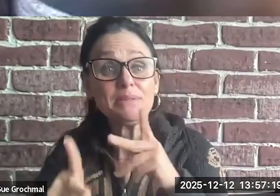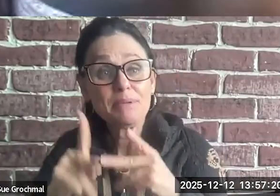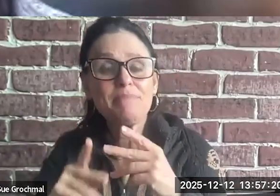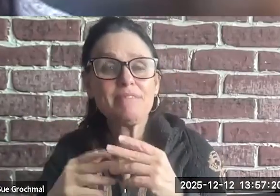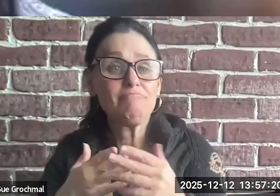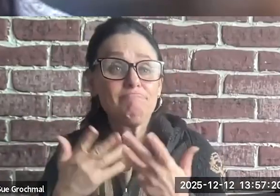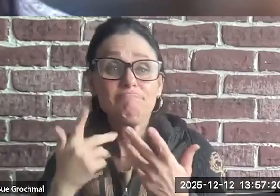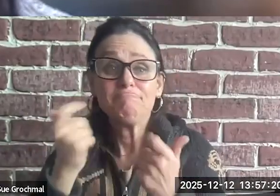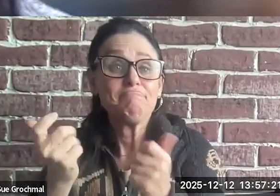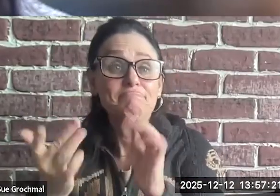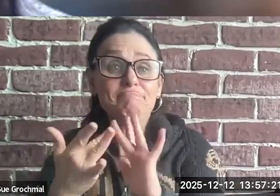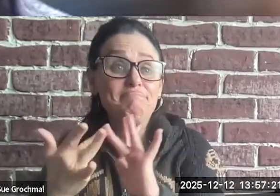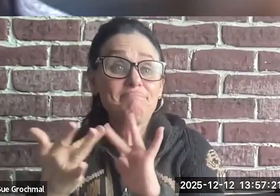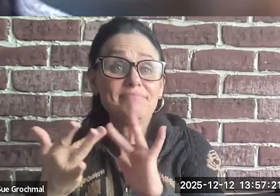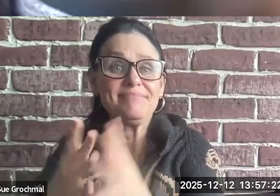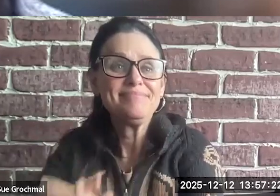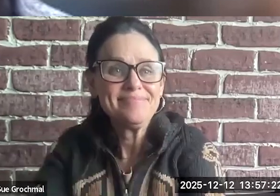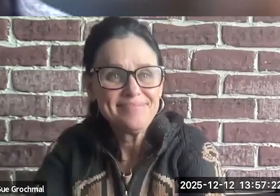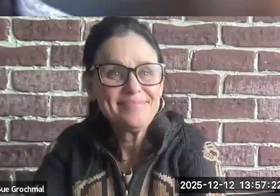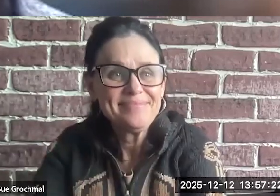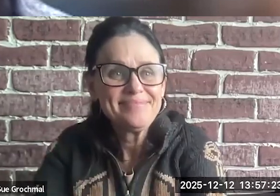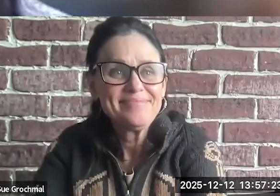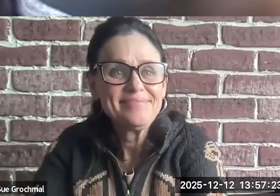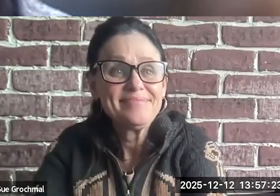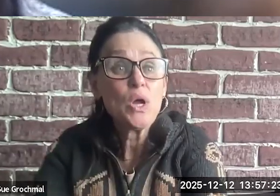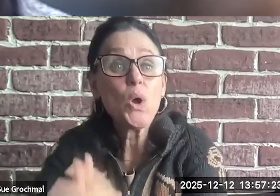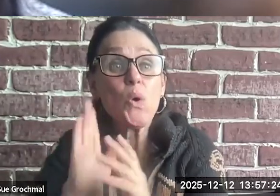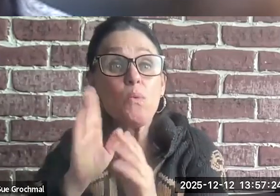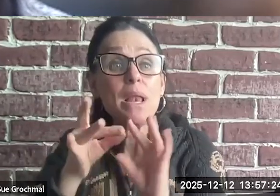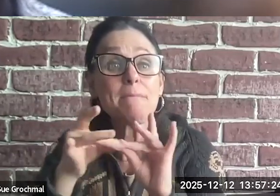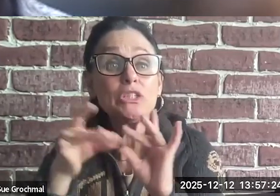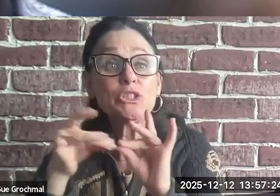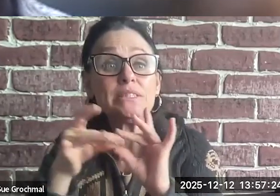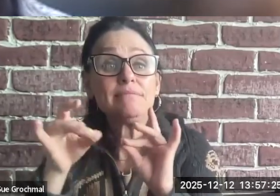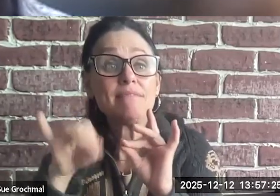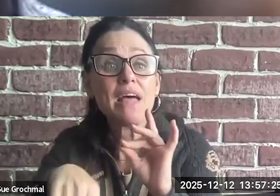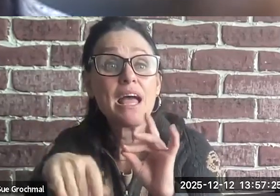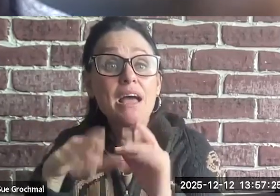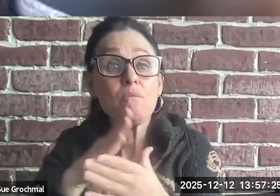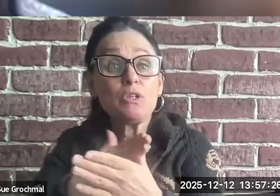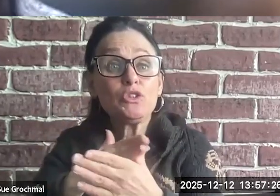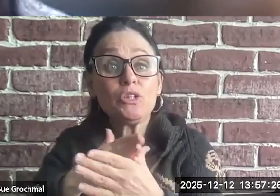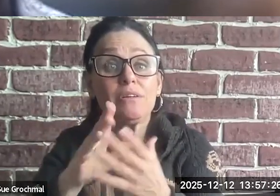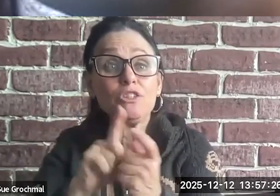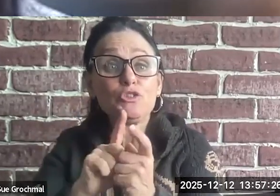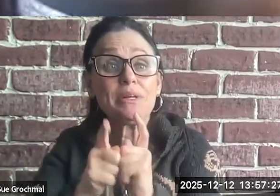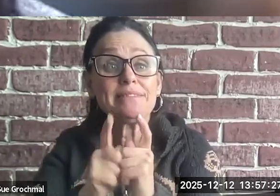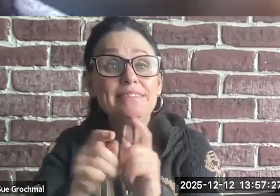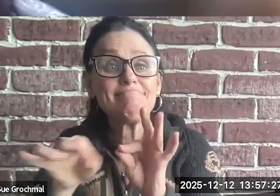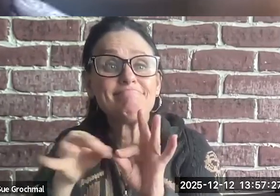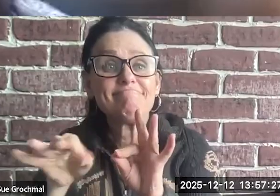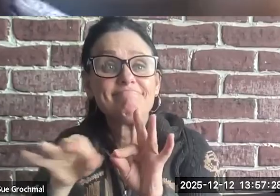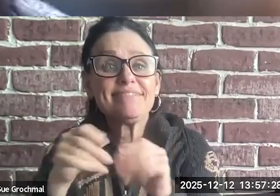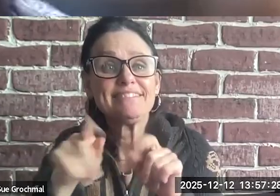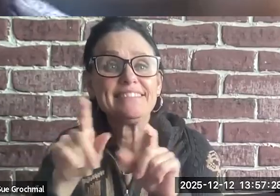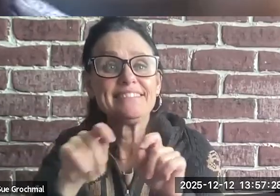out. And I just will mention that we will also share the translated slides in the new